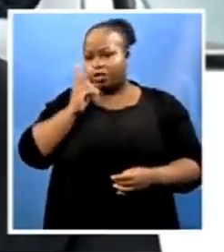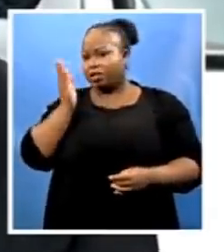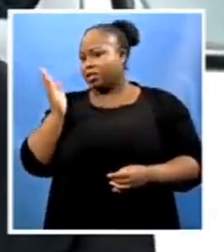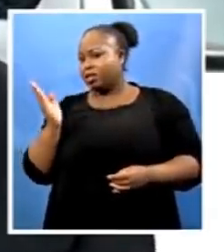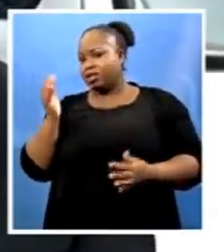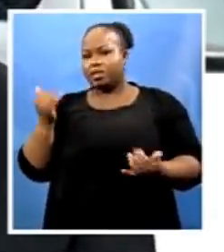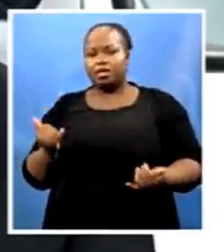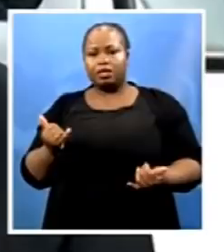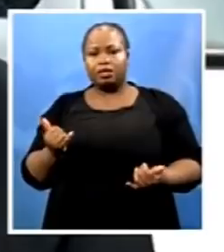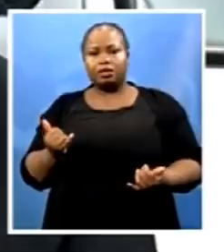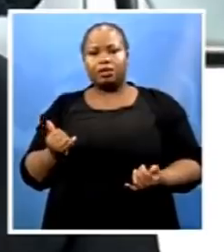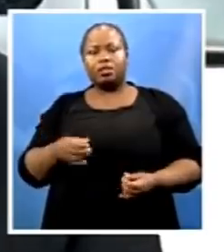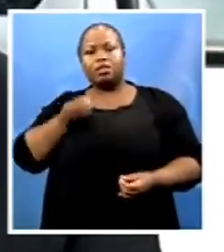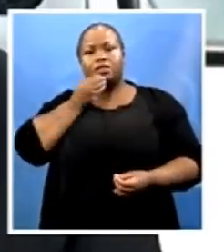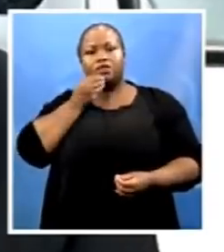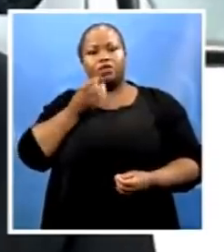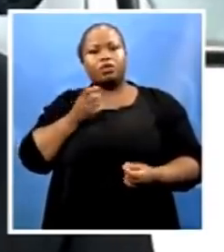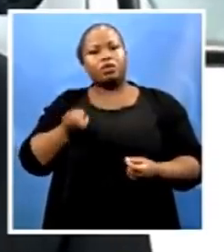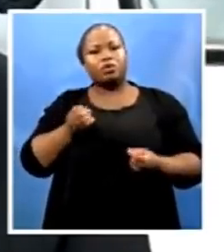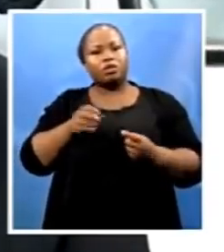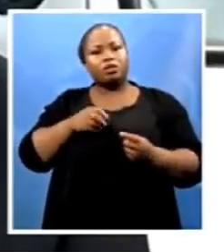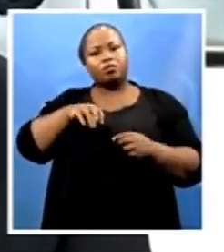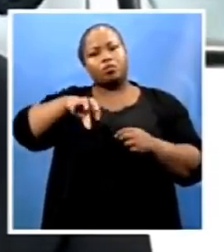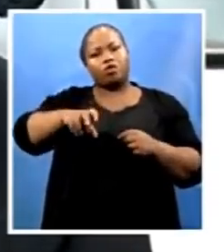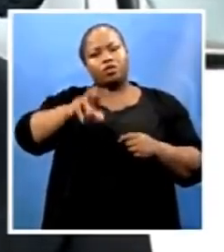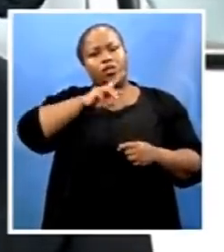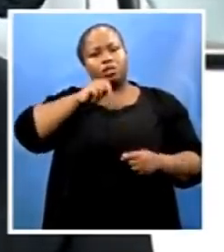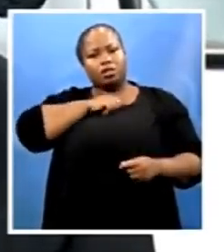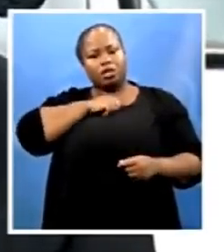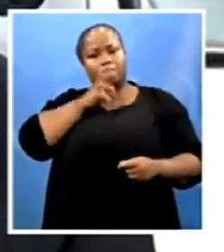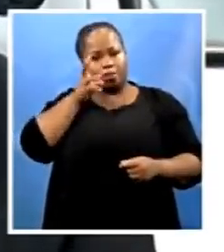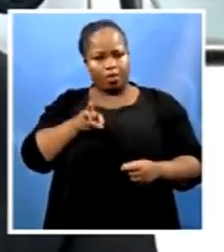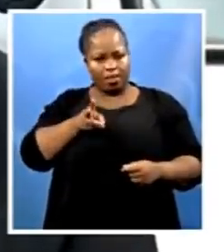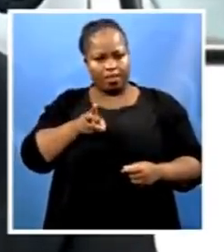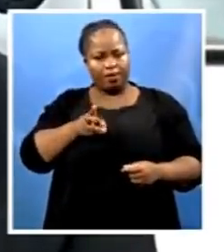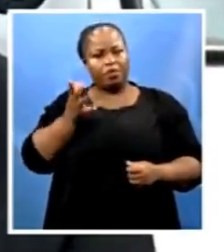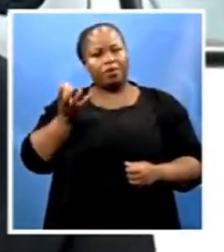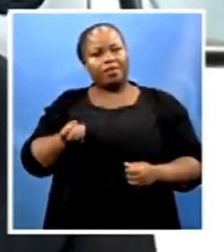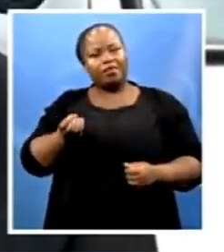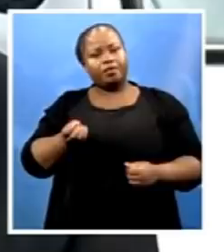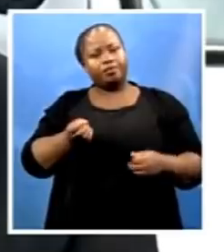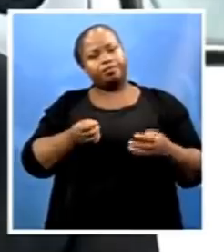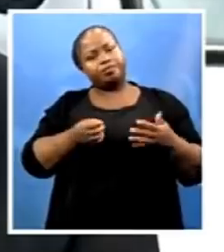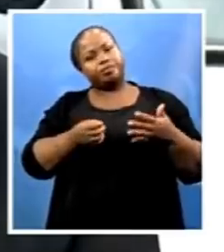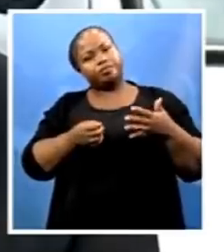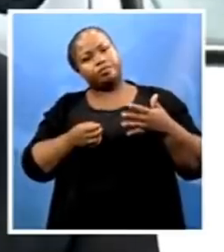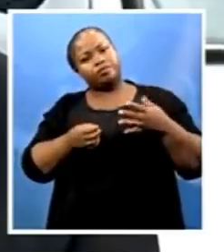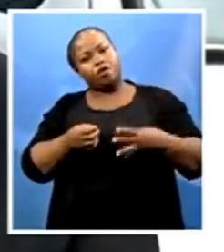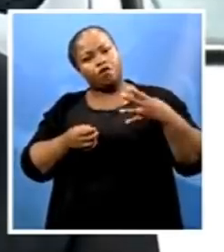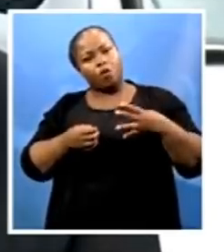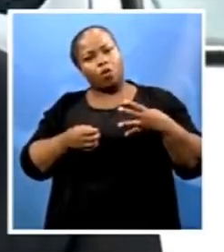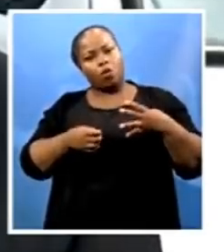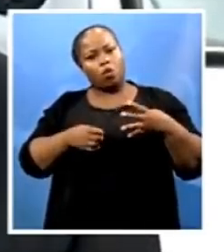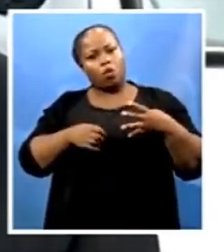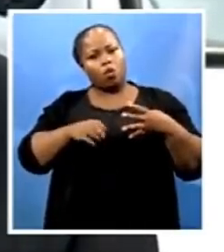sent throughout the province of KwaZulu-Natal. We've got 4 depots, 4 food banks that we have established in the